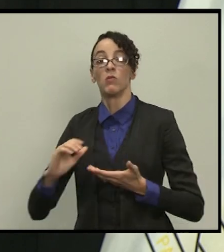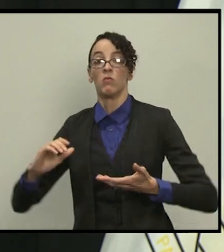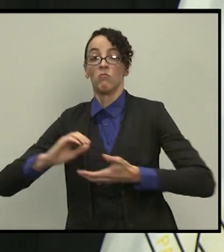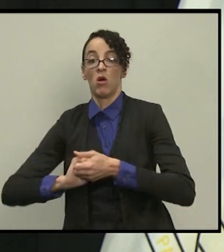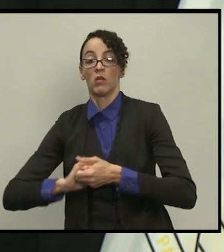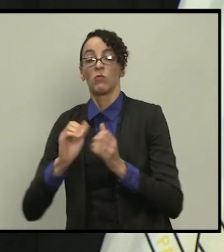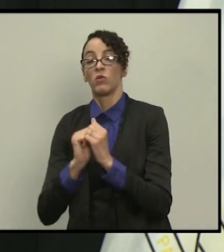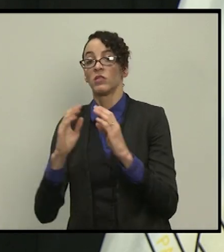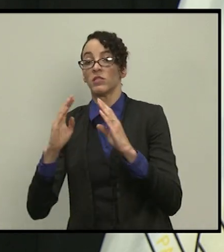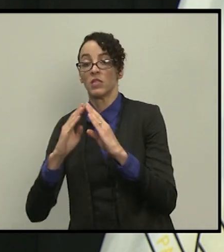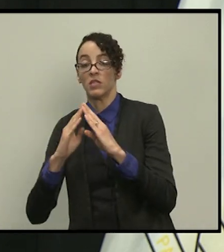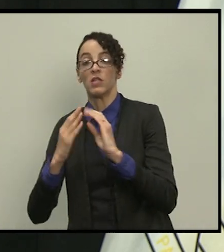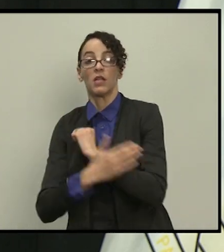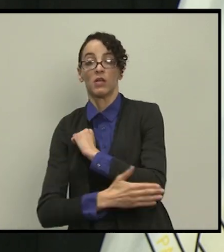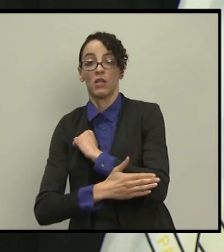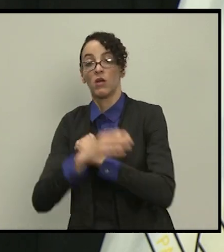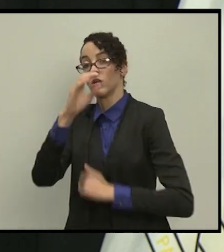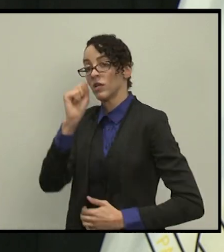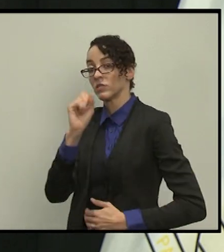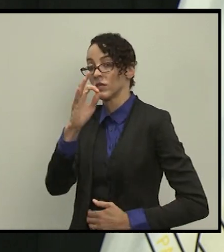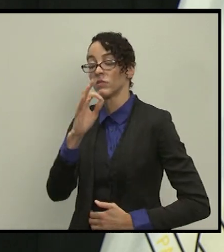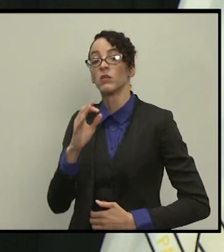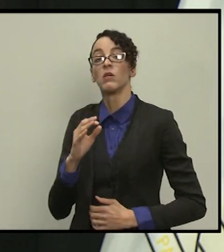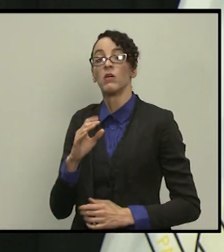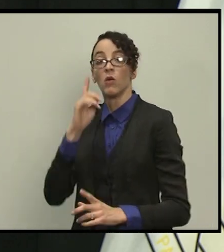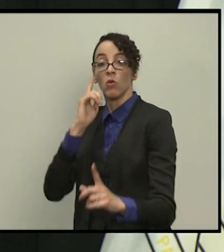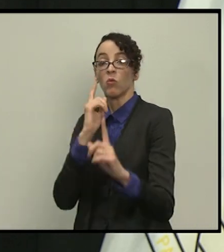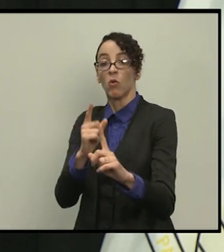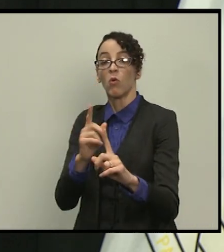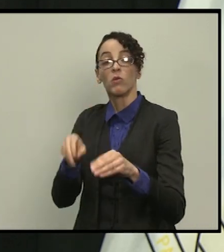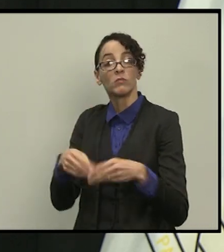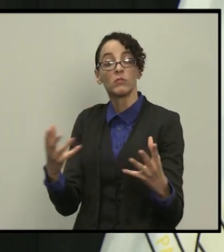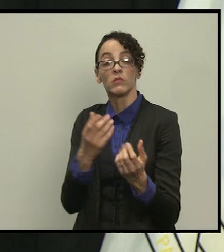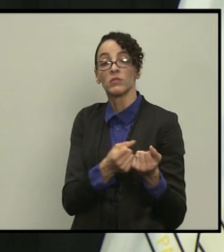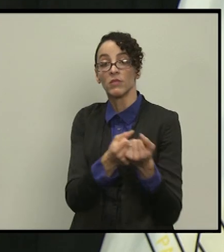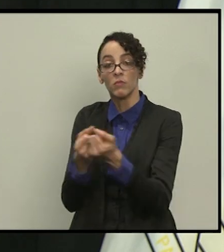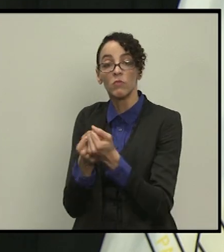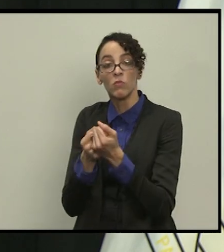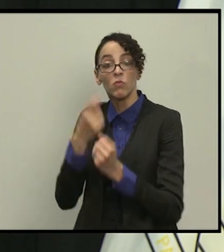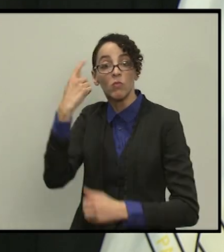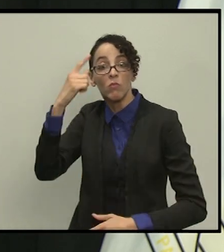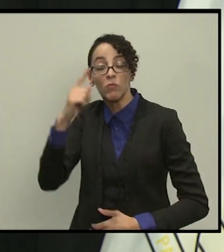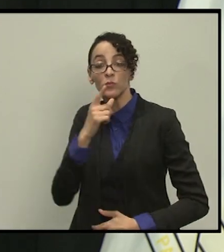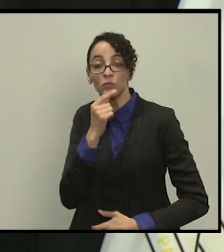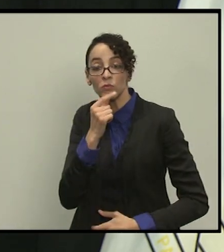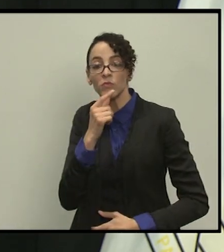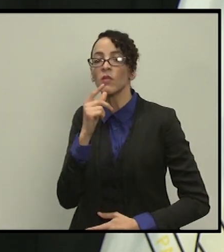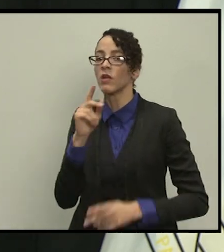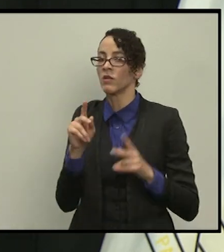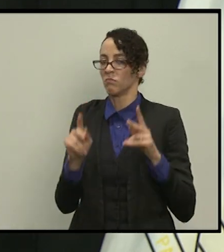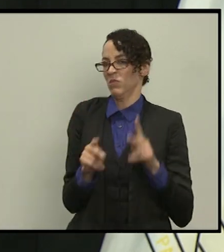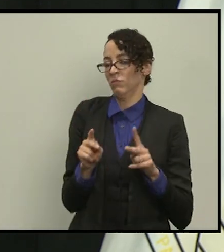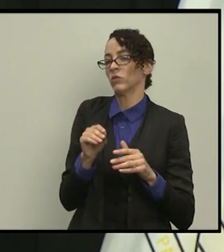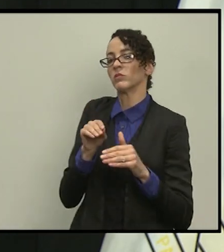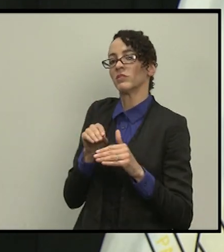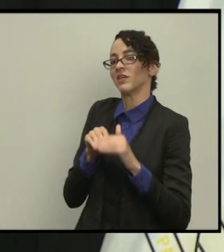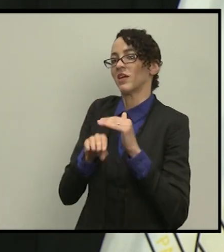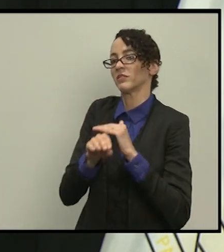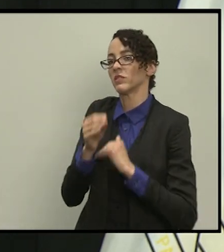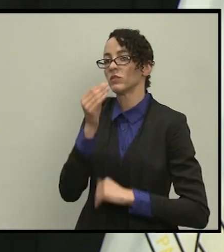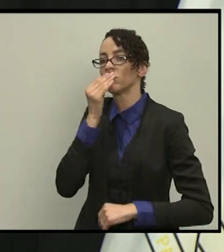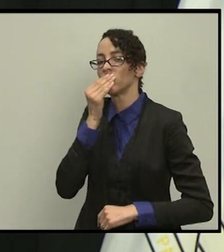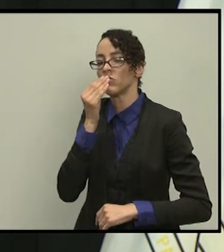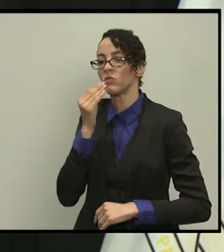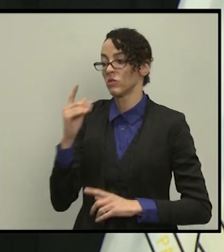Francisco to provide support for people to access food. And it's